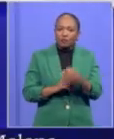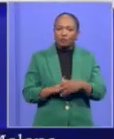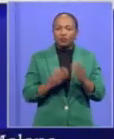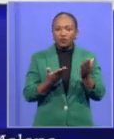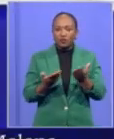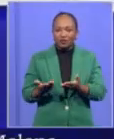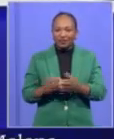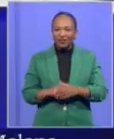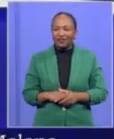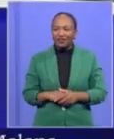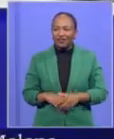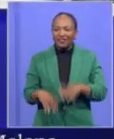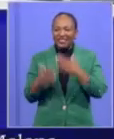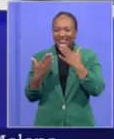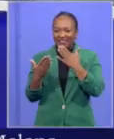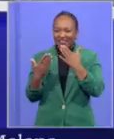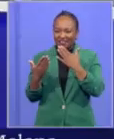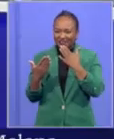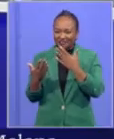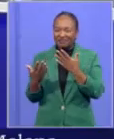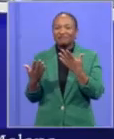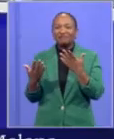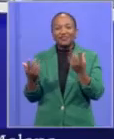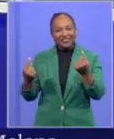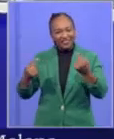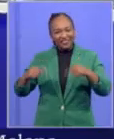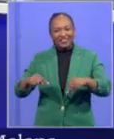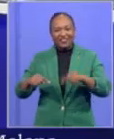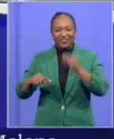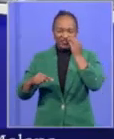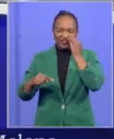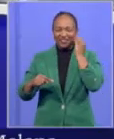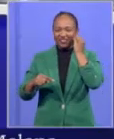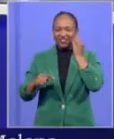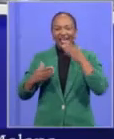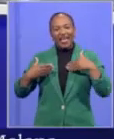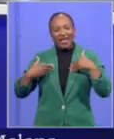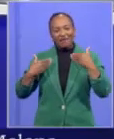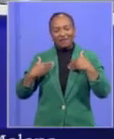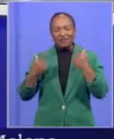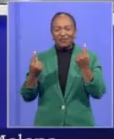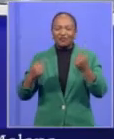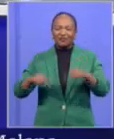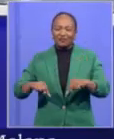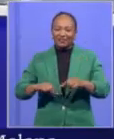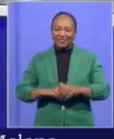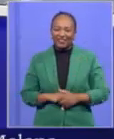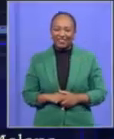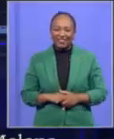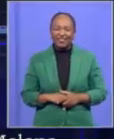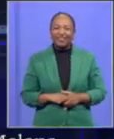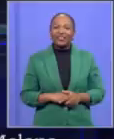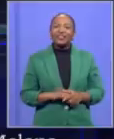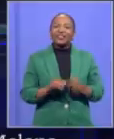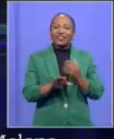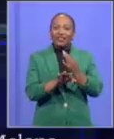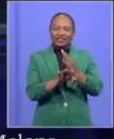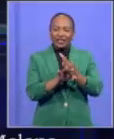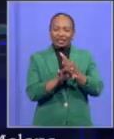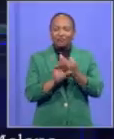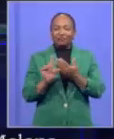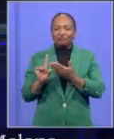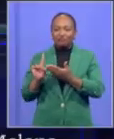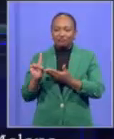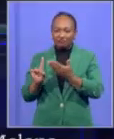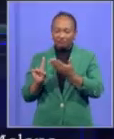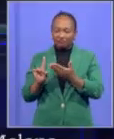Ra leboga re itubeletse go tla ka kwano mo tabeng tsena tsa Sesotho, re itubetse thata mo tsatsing le la gompieno. Ntate Nkwane ha re thakgole puisano ya rona ka